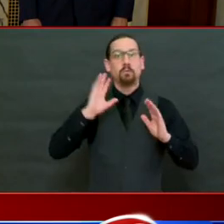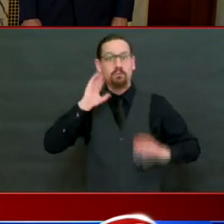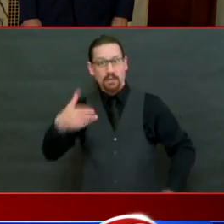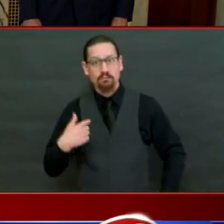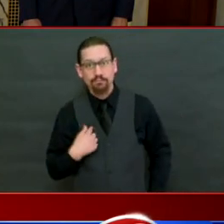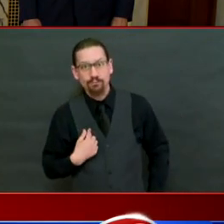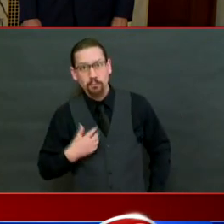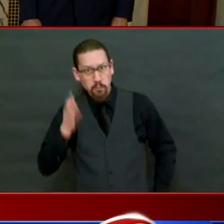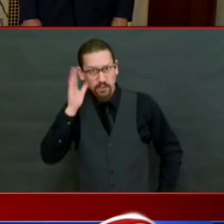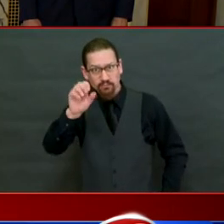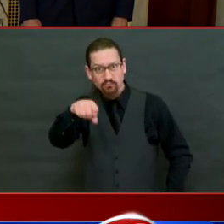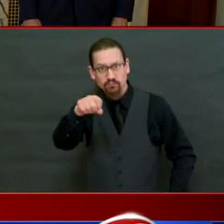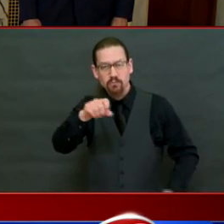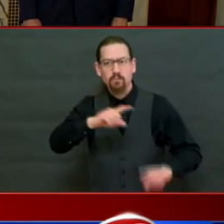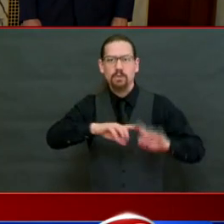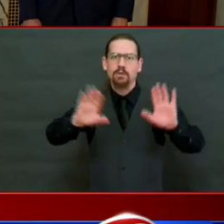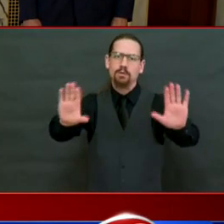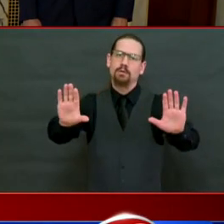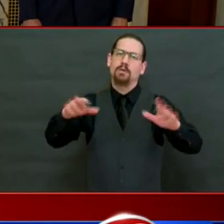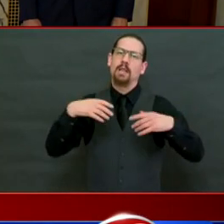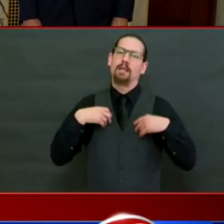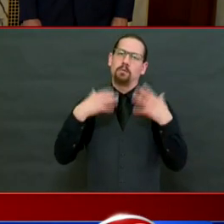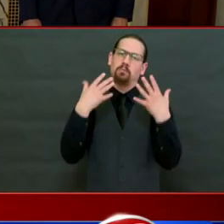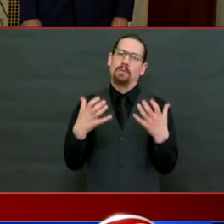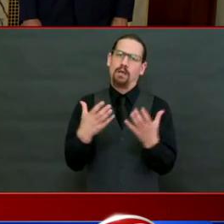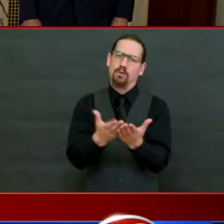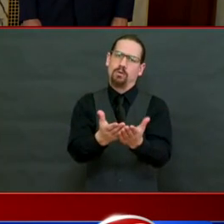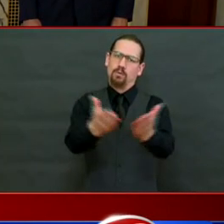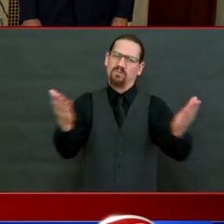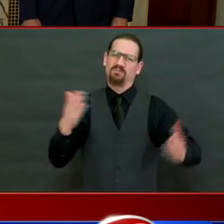on a path to start getting you back to work in a couple weeks.